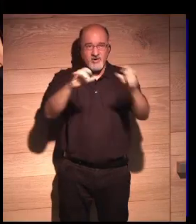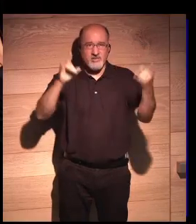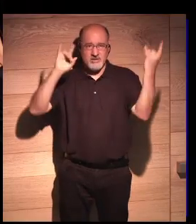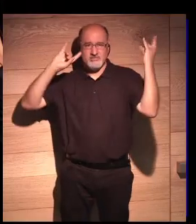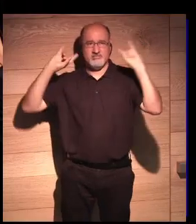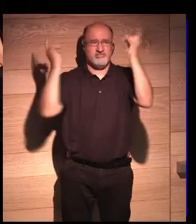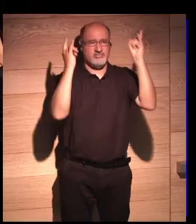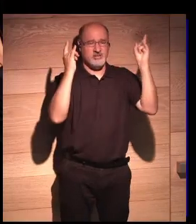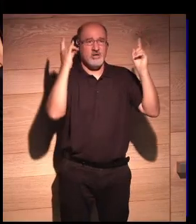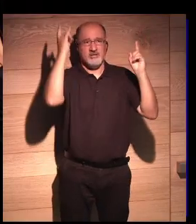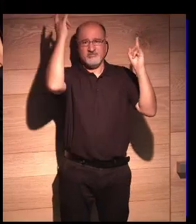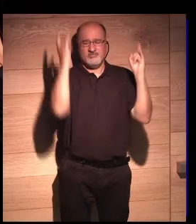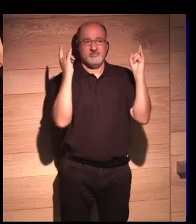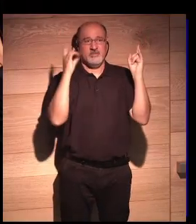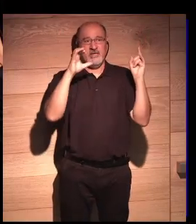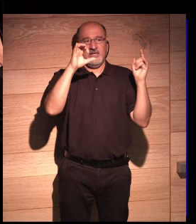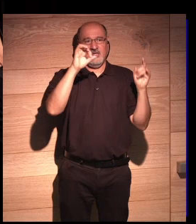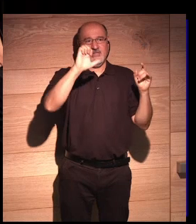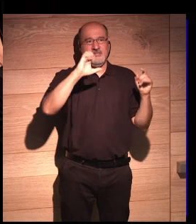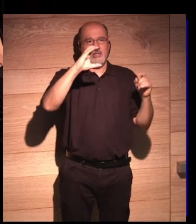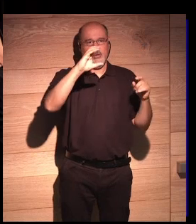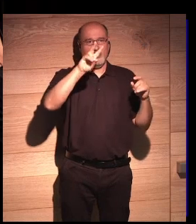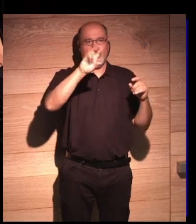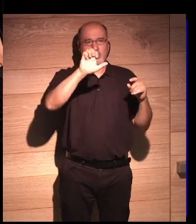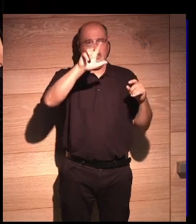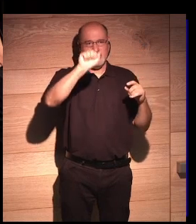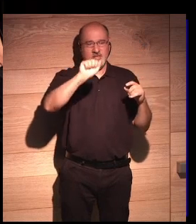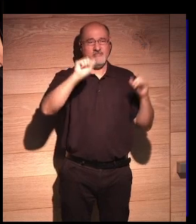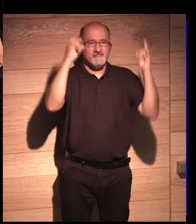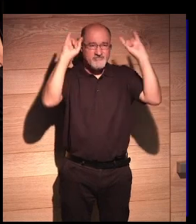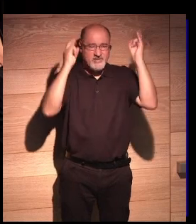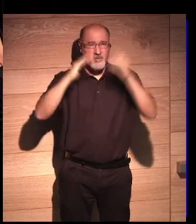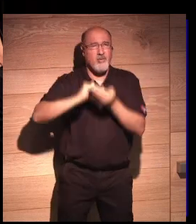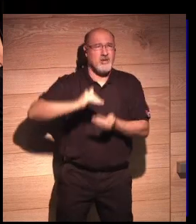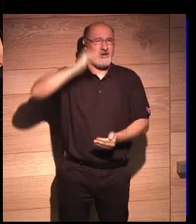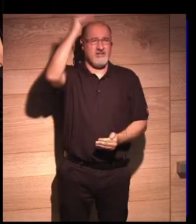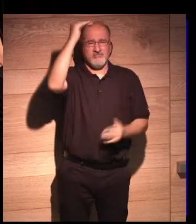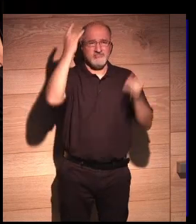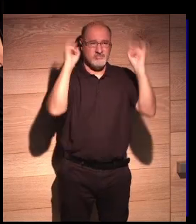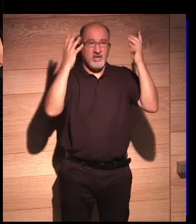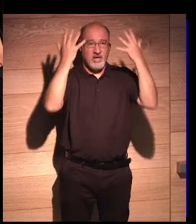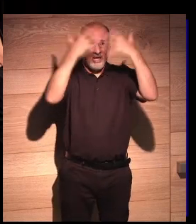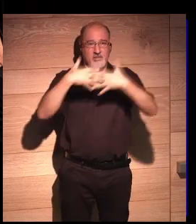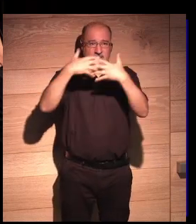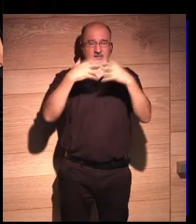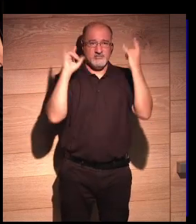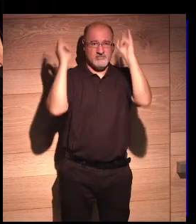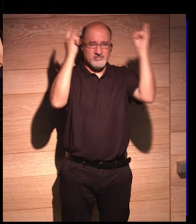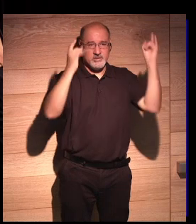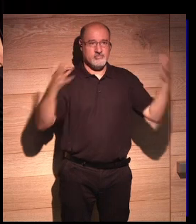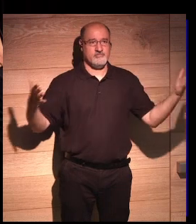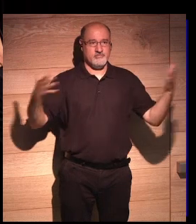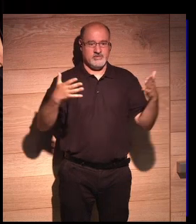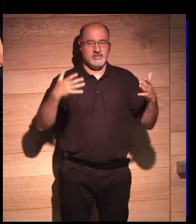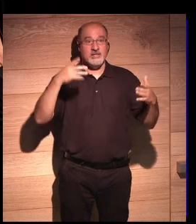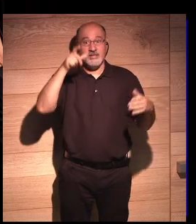sequoia. But the feeling of it, we spent a lot of time focused on what the sensation on the fingertips would be,